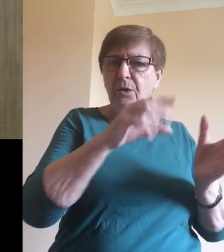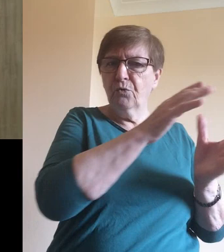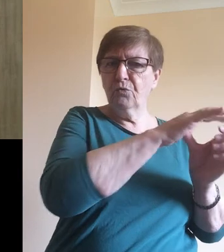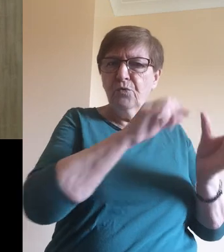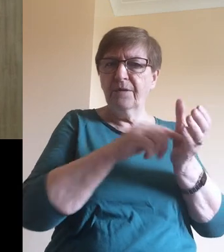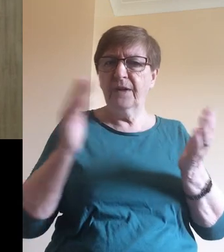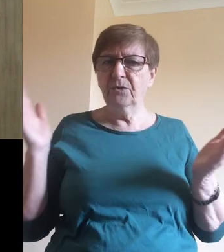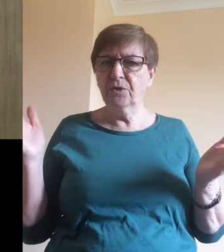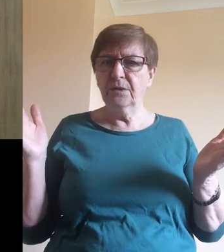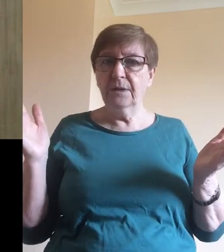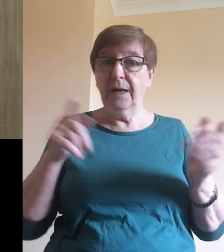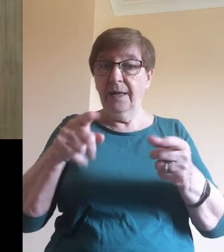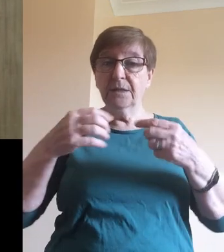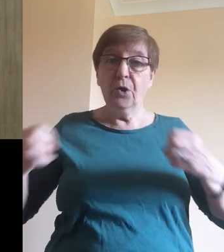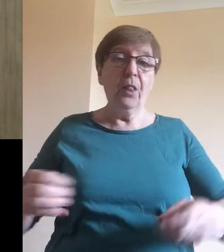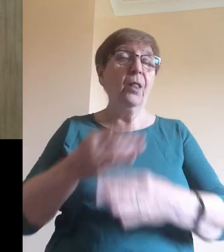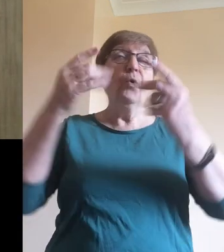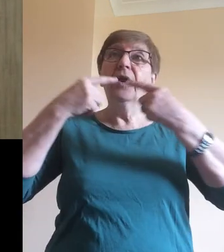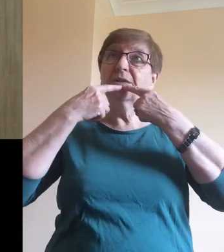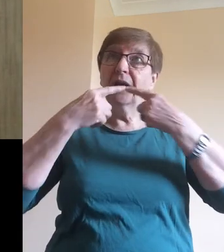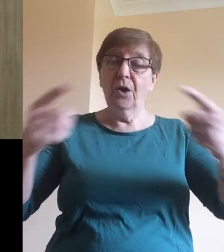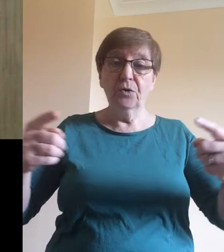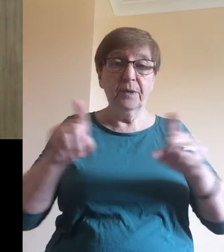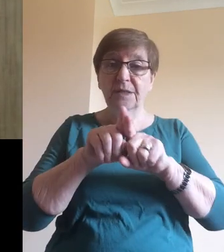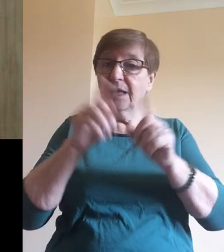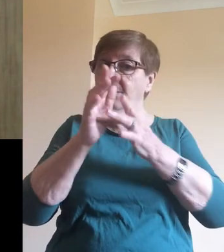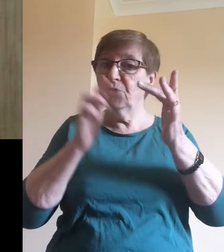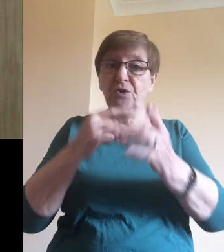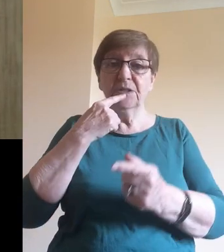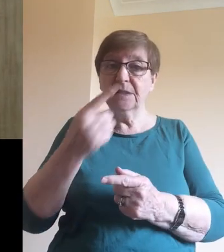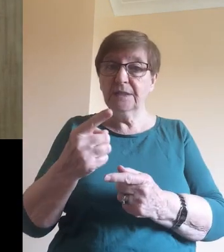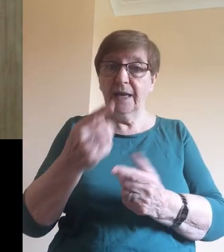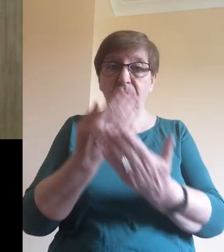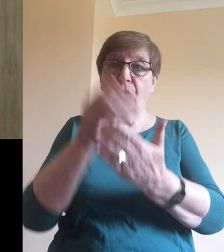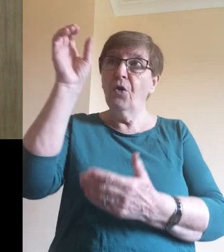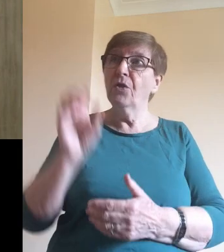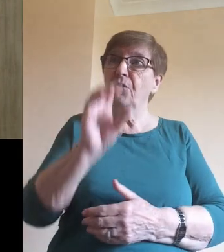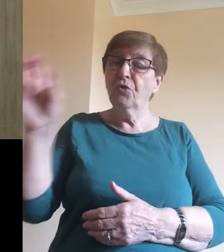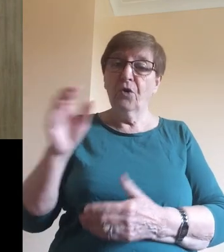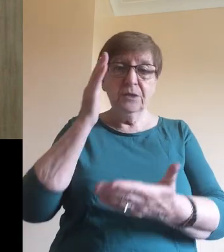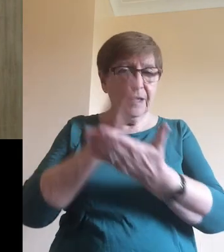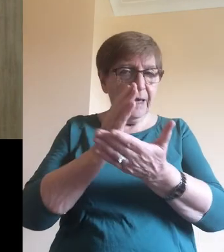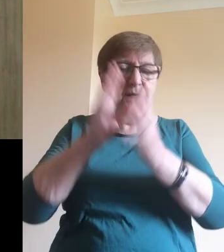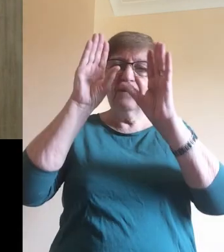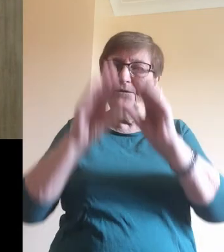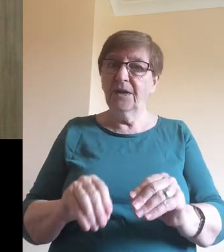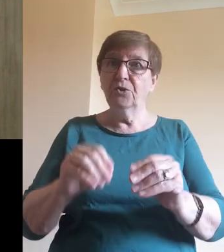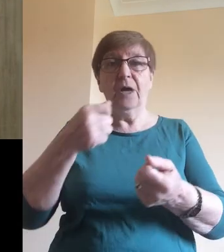glorious announcement that, as Jesus himself had said on the cross, it is finished, it is done with, I have